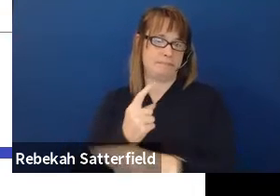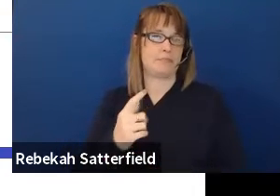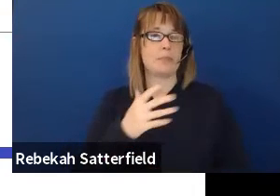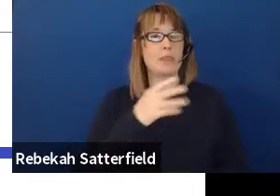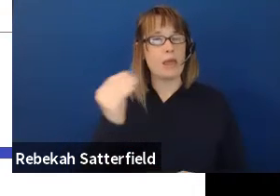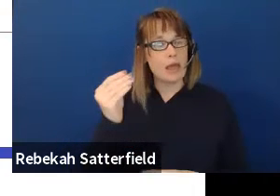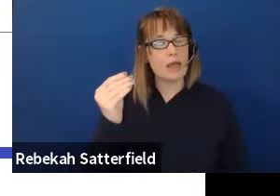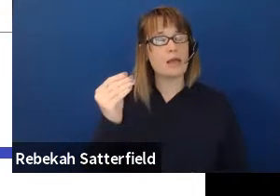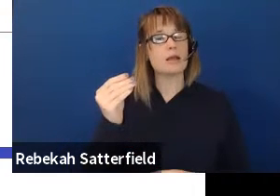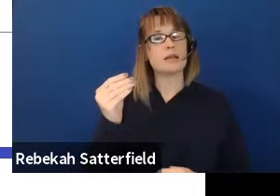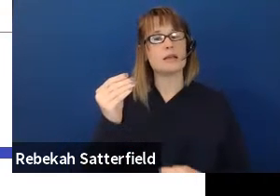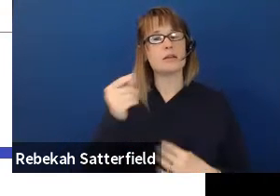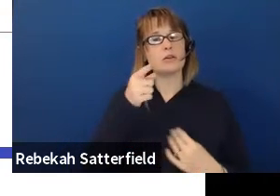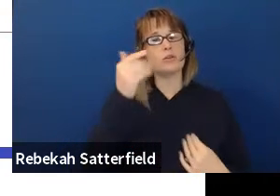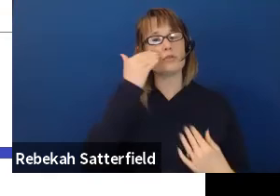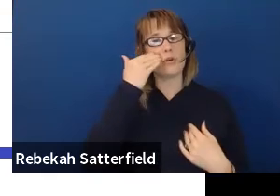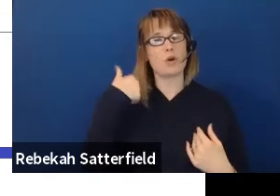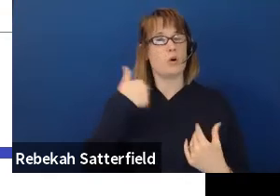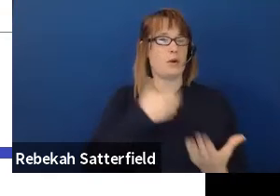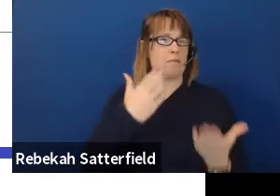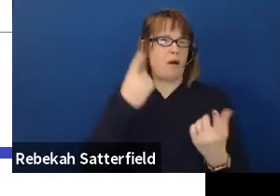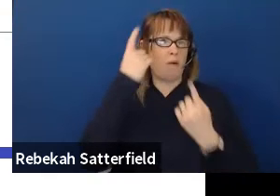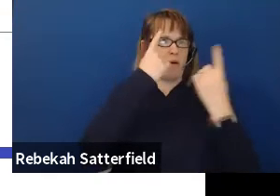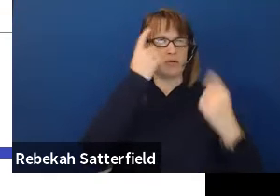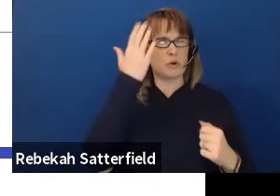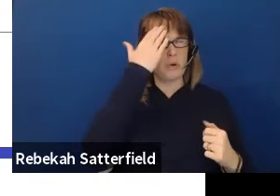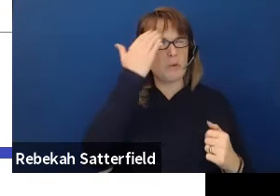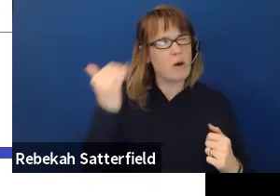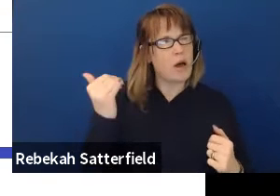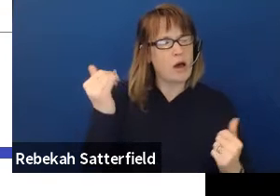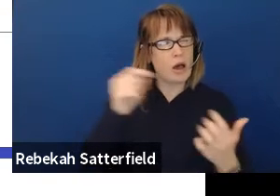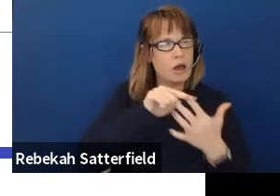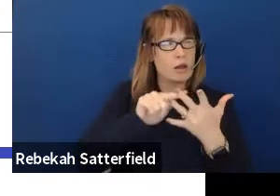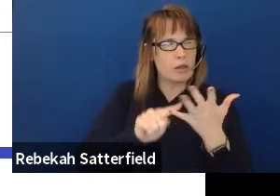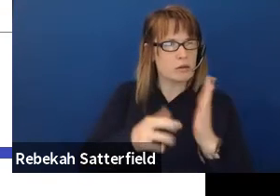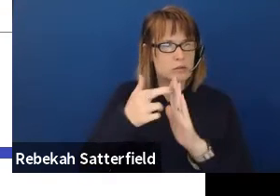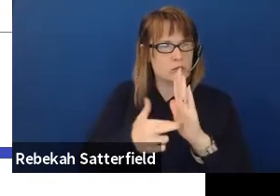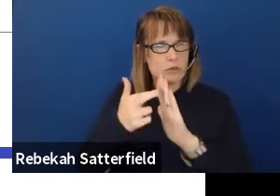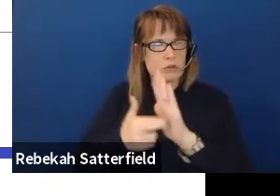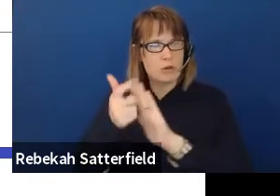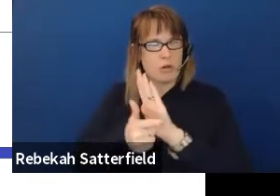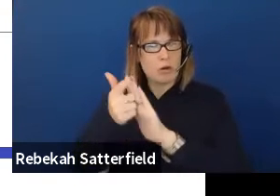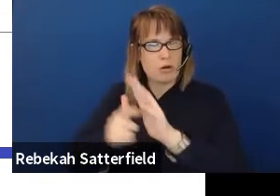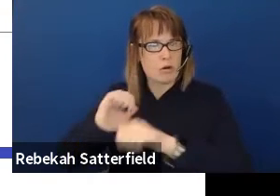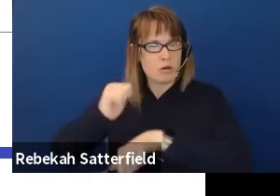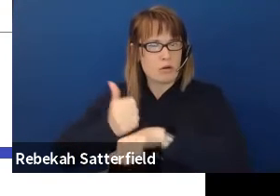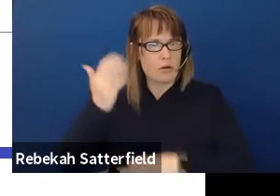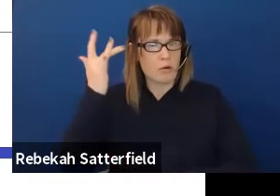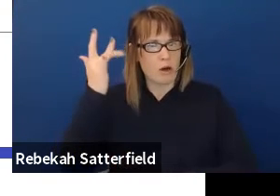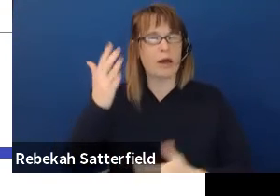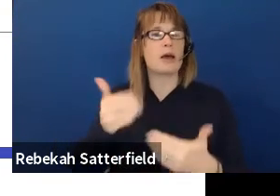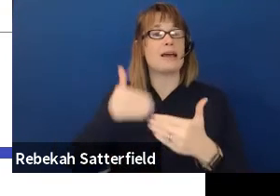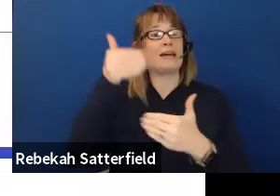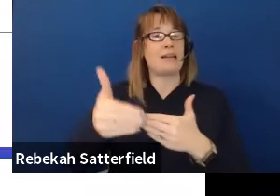And, you know, we may wonder, why are these regulations put into effect? Moving to the next